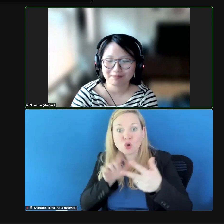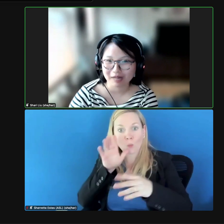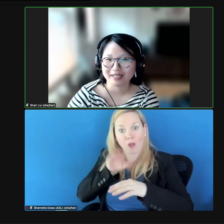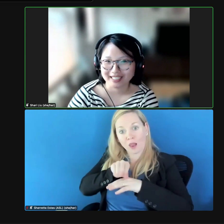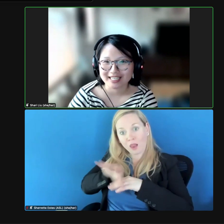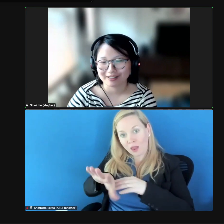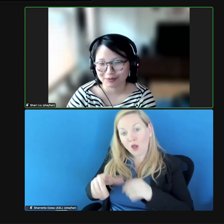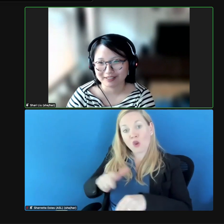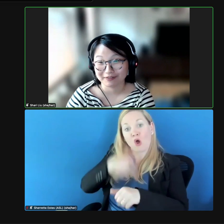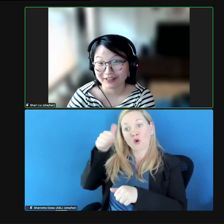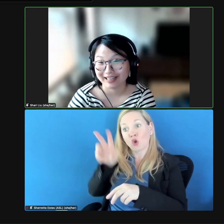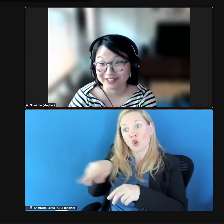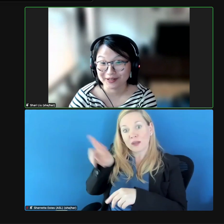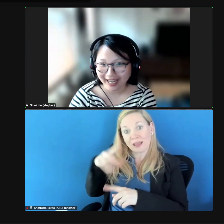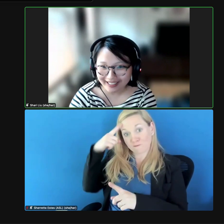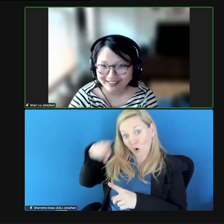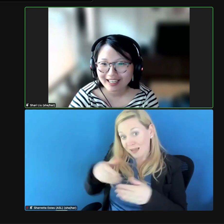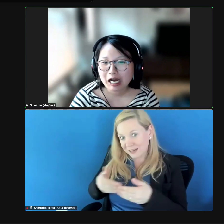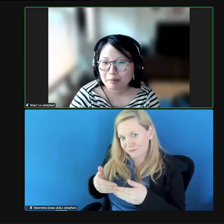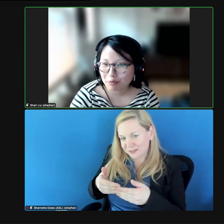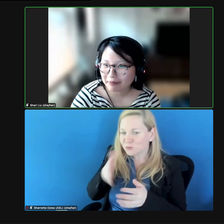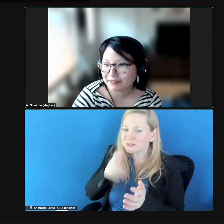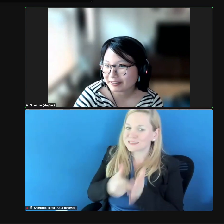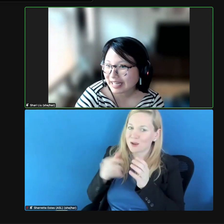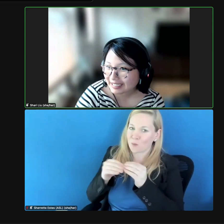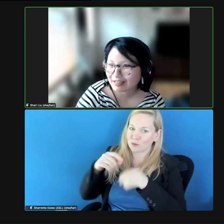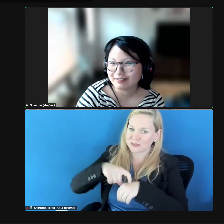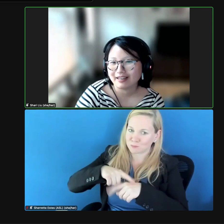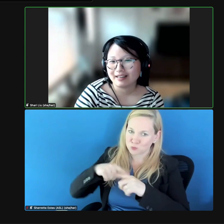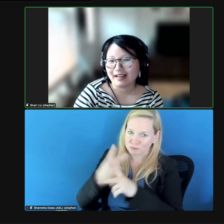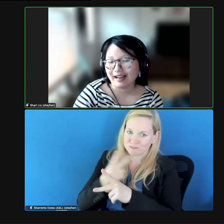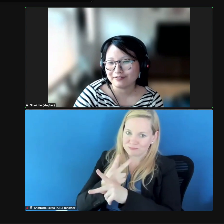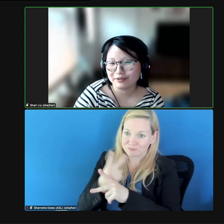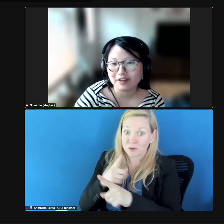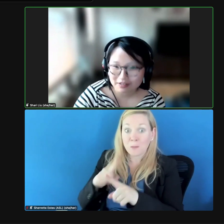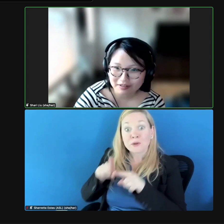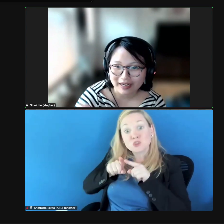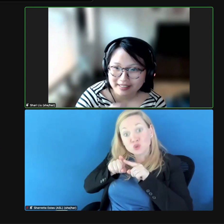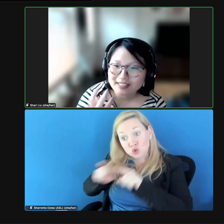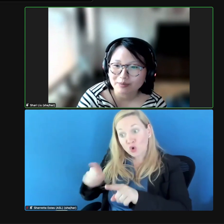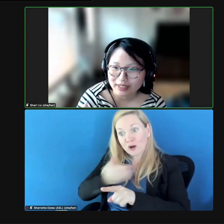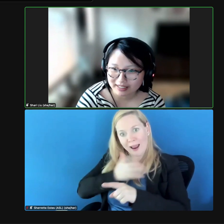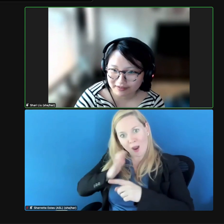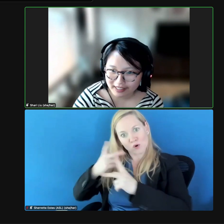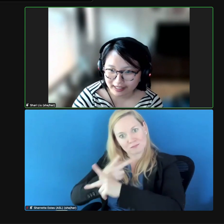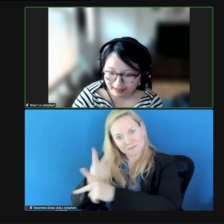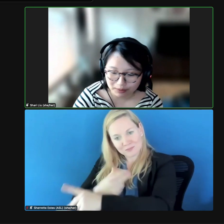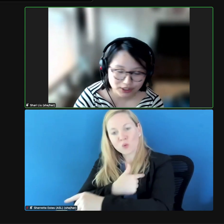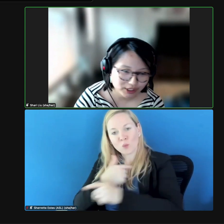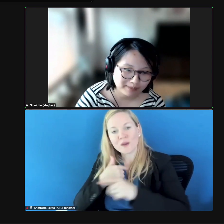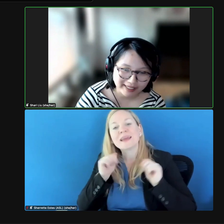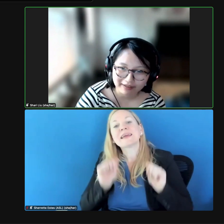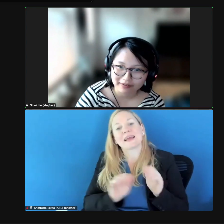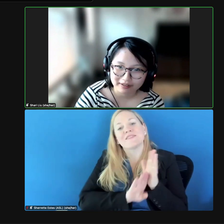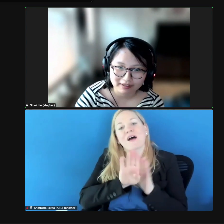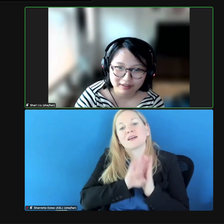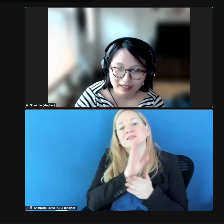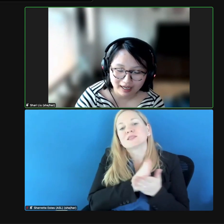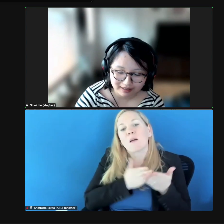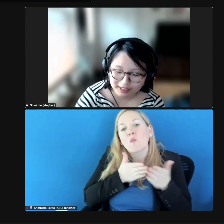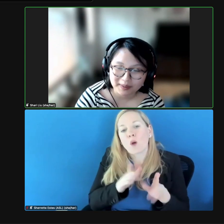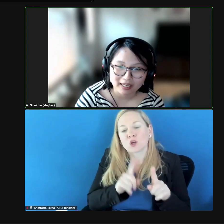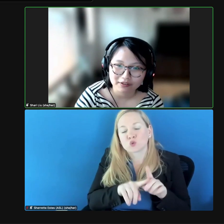and it's probably going to take us a while to figure out how to do that. But while we figure that out, we've also devised some ways of studying this with just